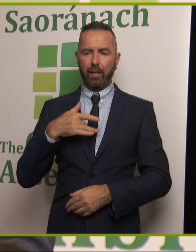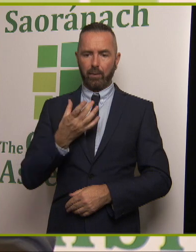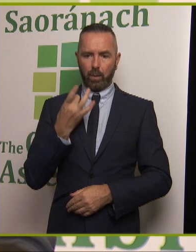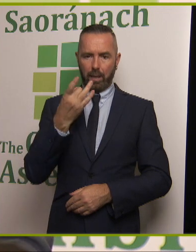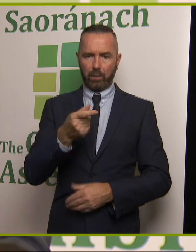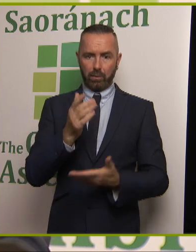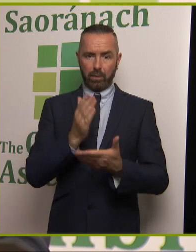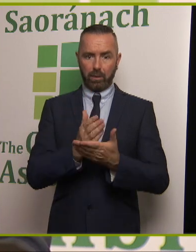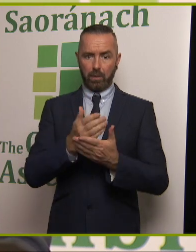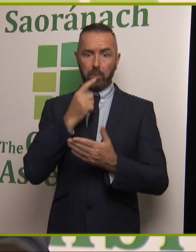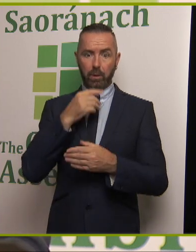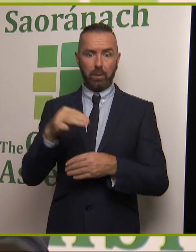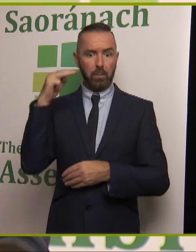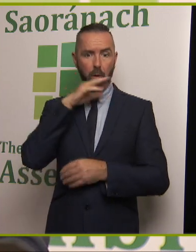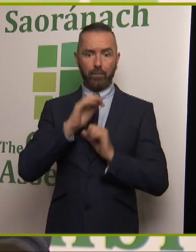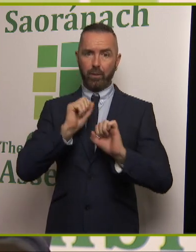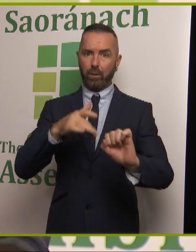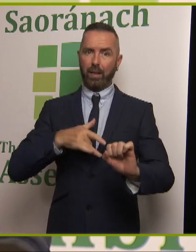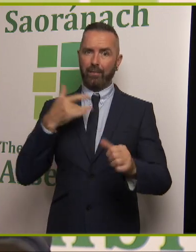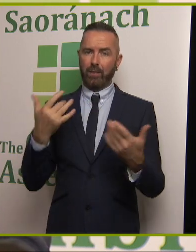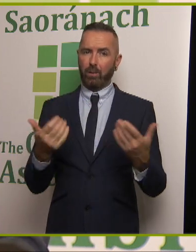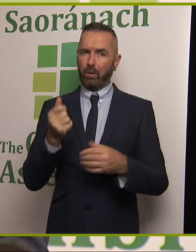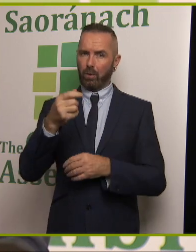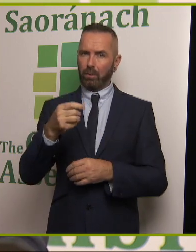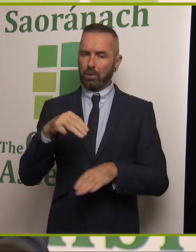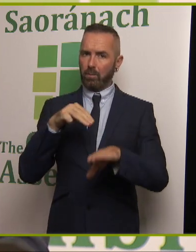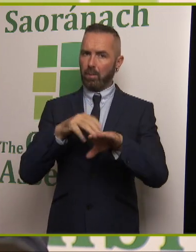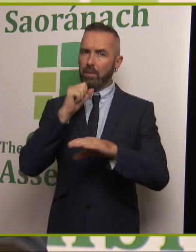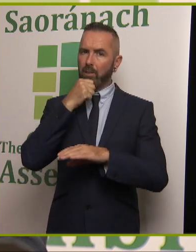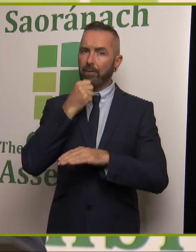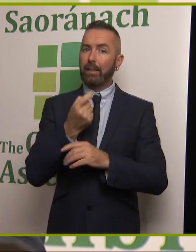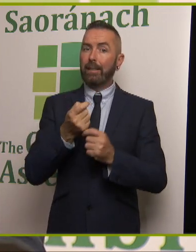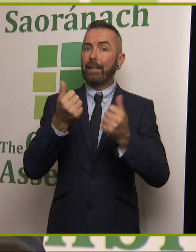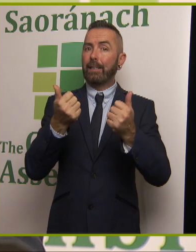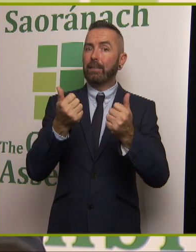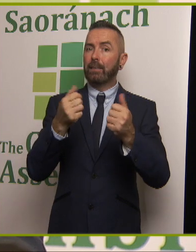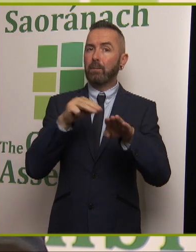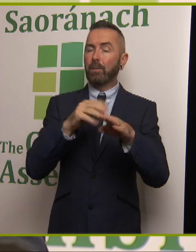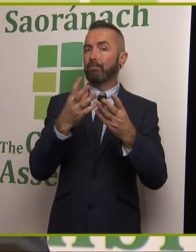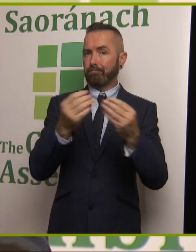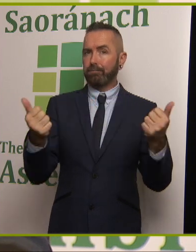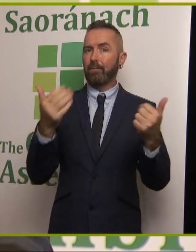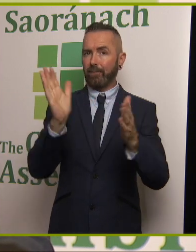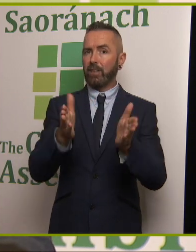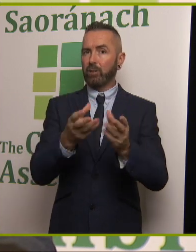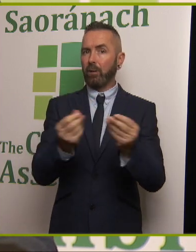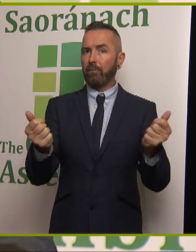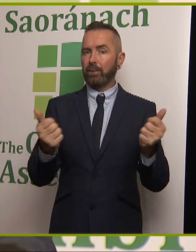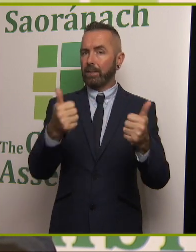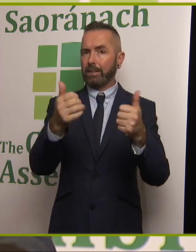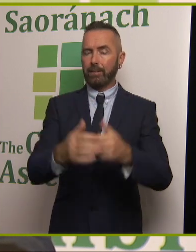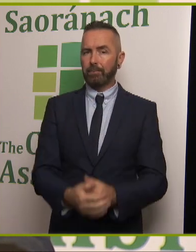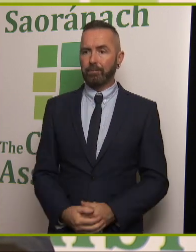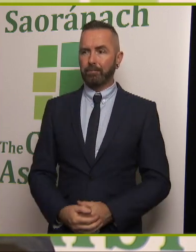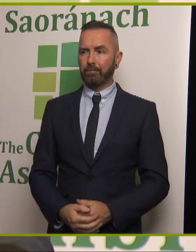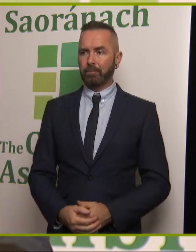but it's essential to our lives. So those wicked problems are really tough. The easy problems are gone. We've solved all of those, okay? We